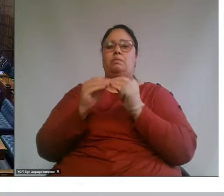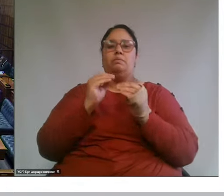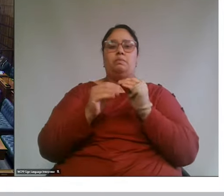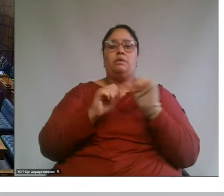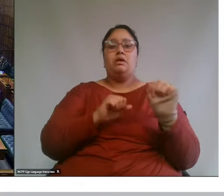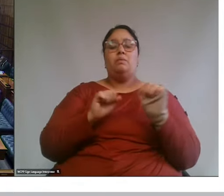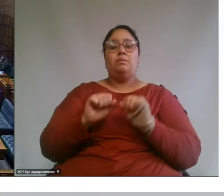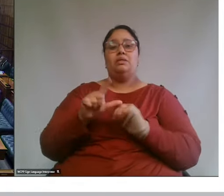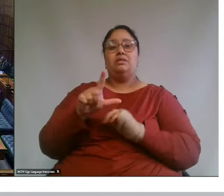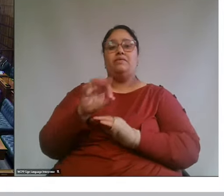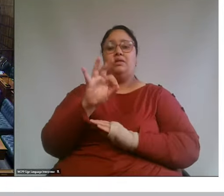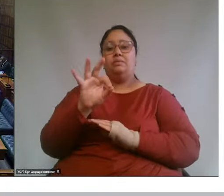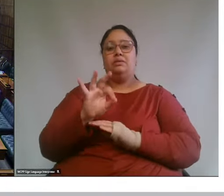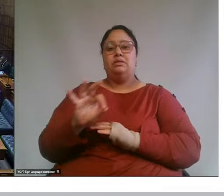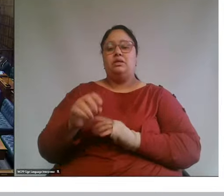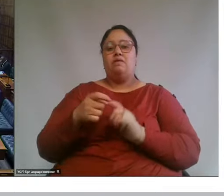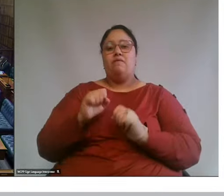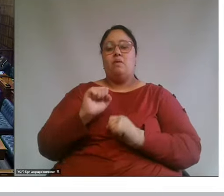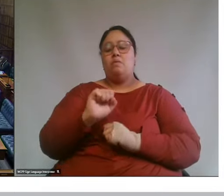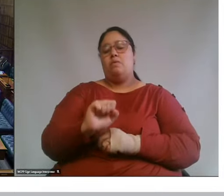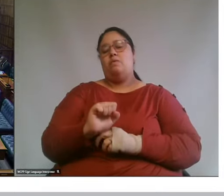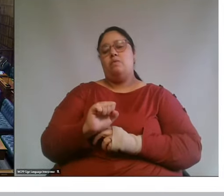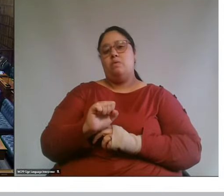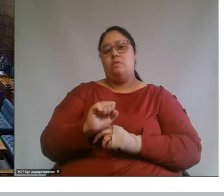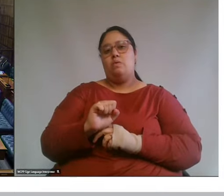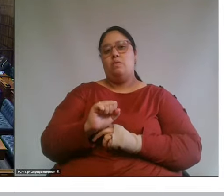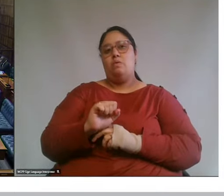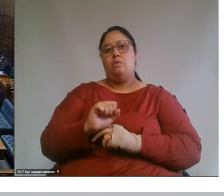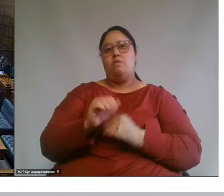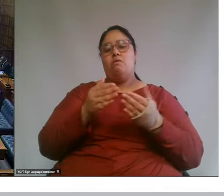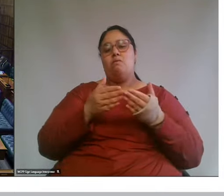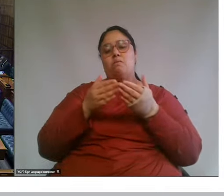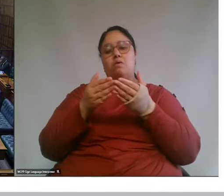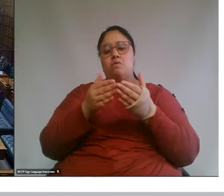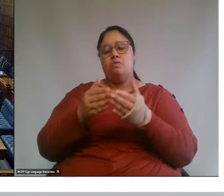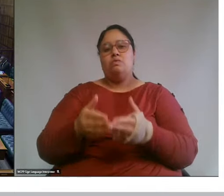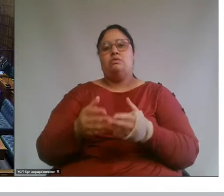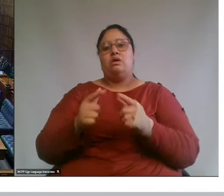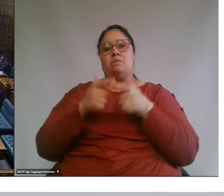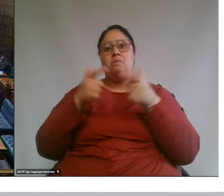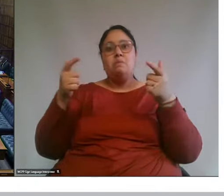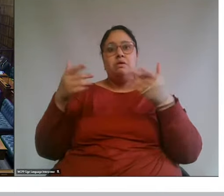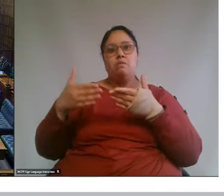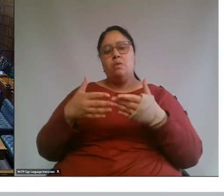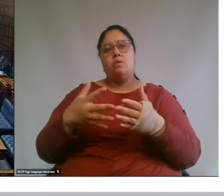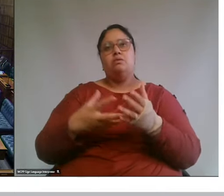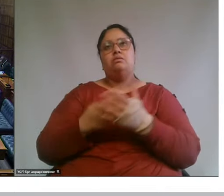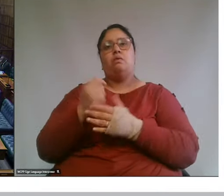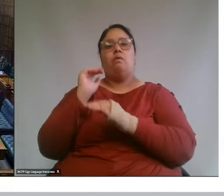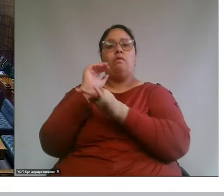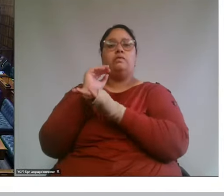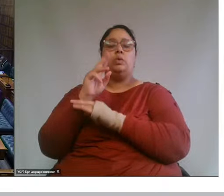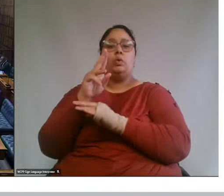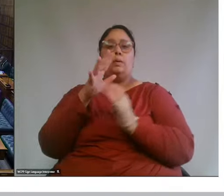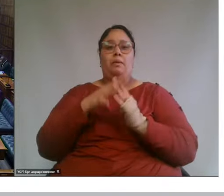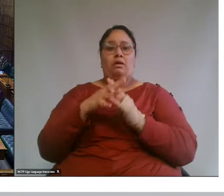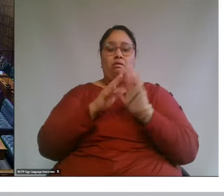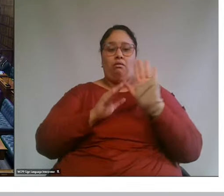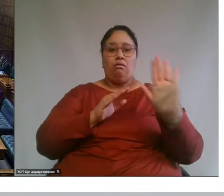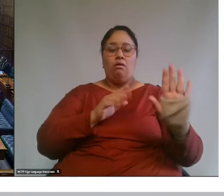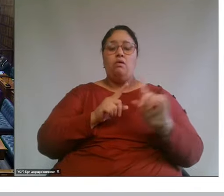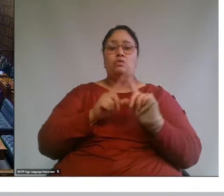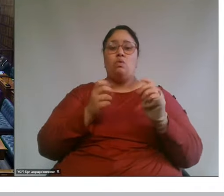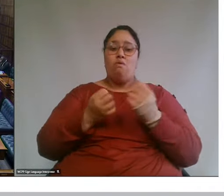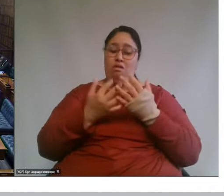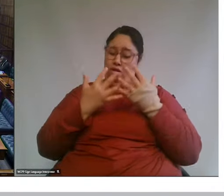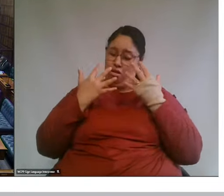70% of the of the the the yachts and the and the and the vessels that are B are exported to the US actually um so there's quite a